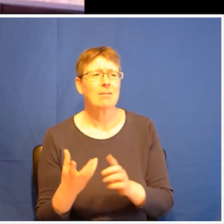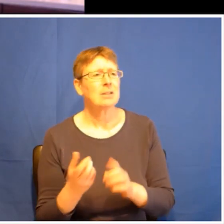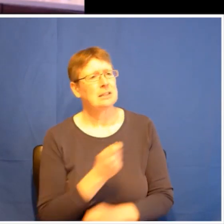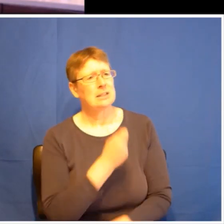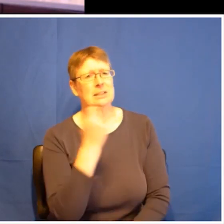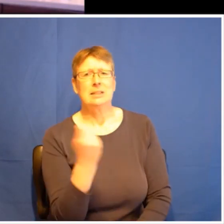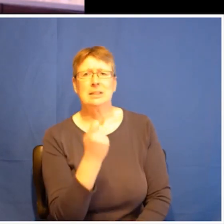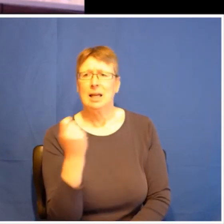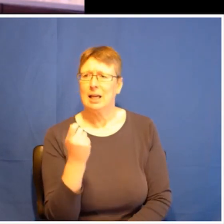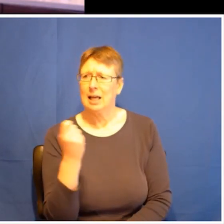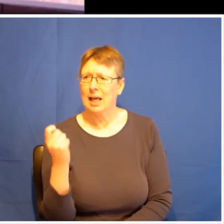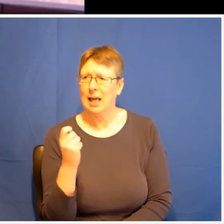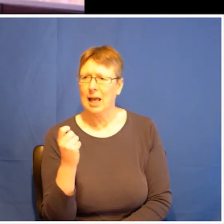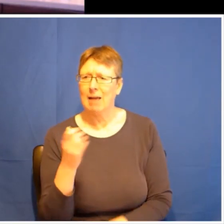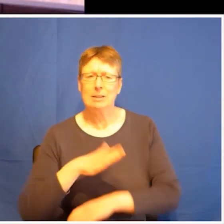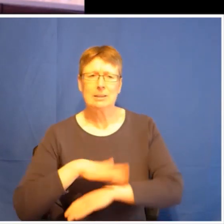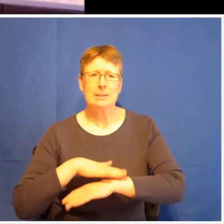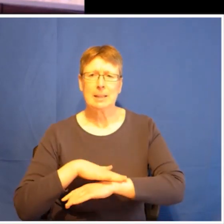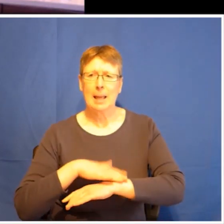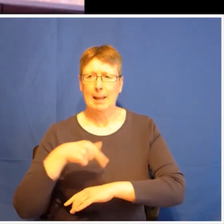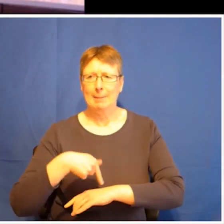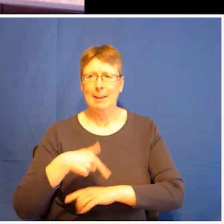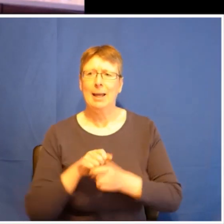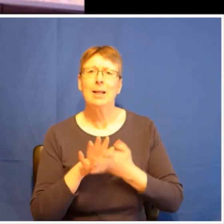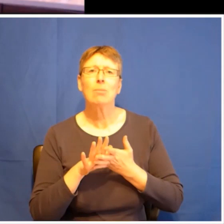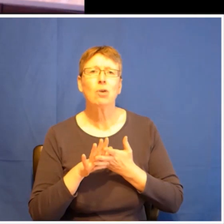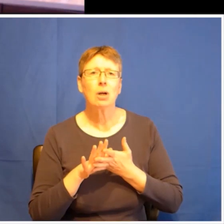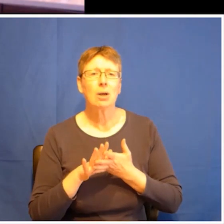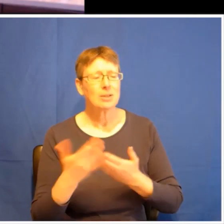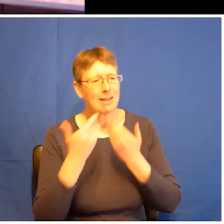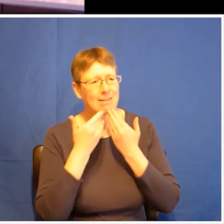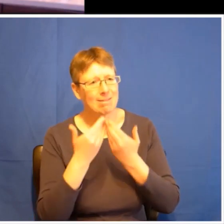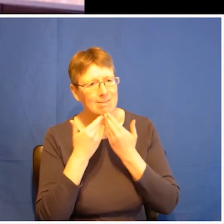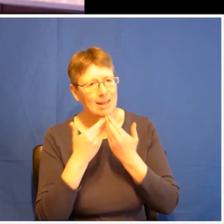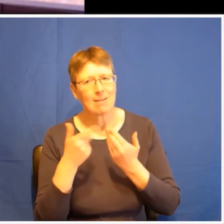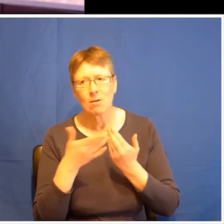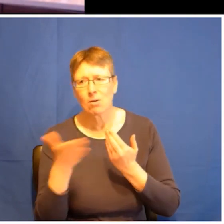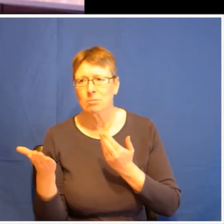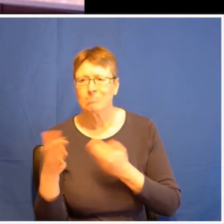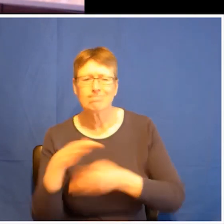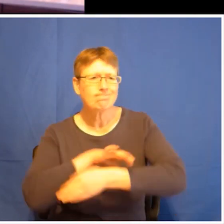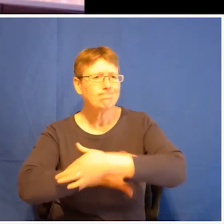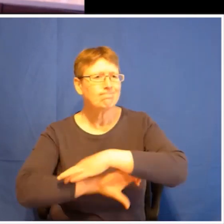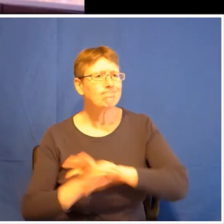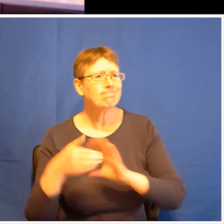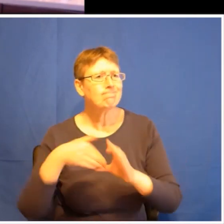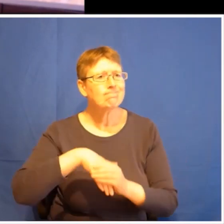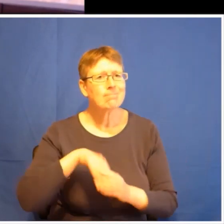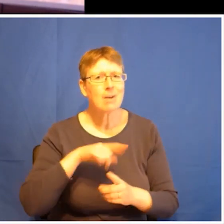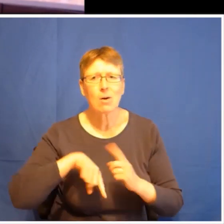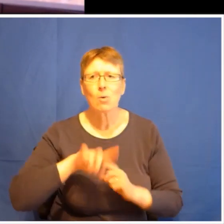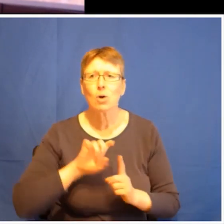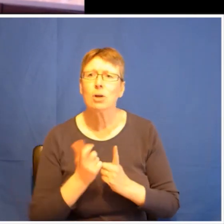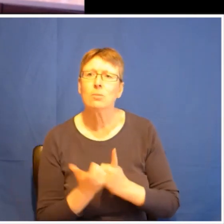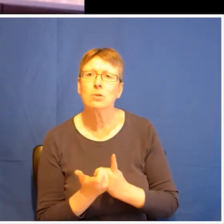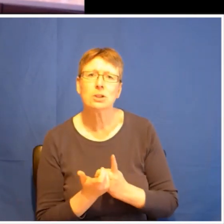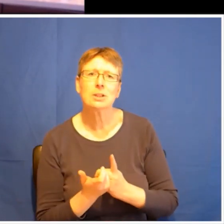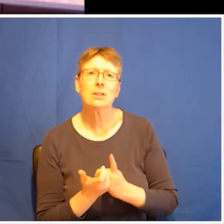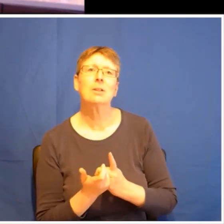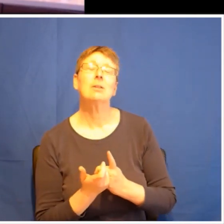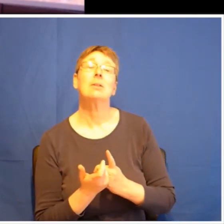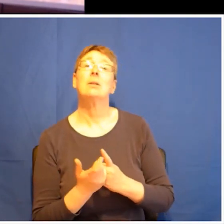for the success that you've all had during your time in Edinburgh. I want to thank you for all that you've contributed to us, our